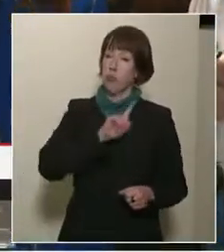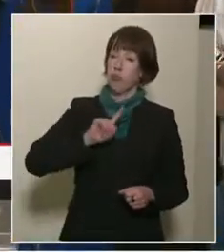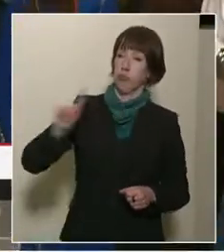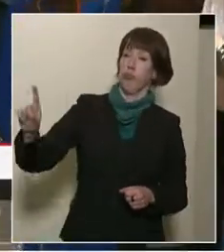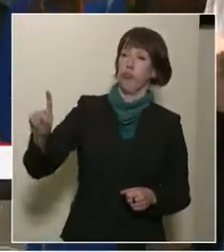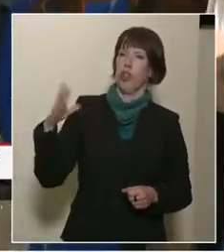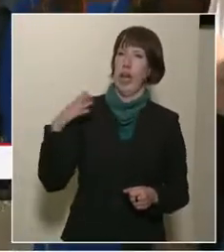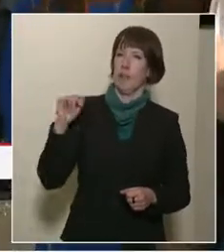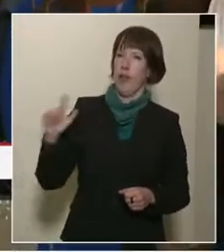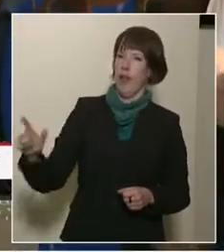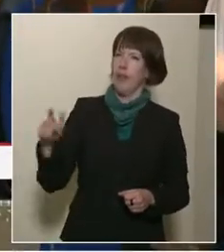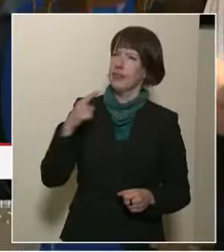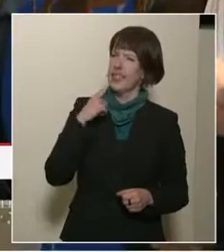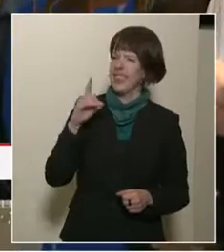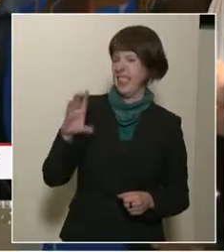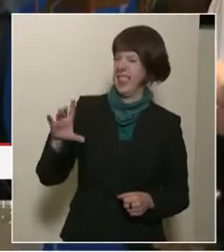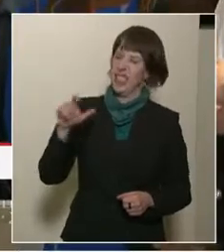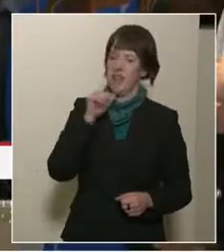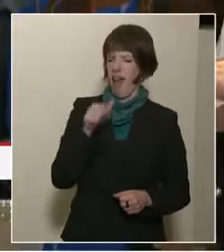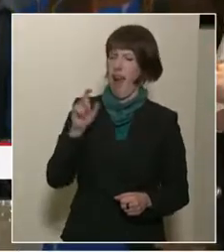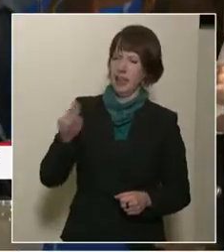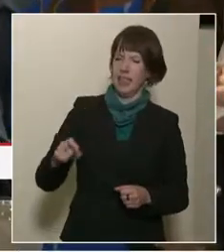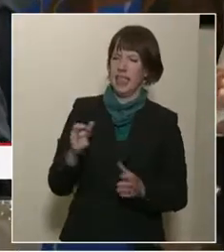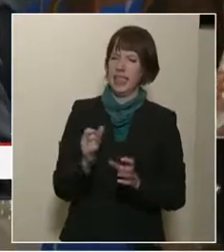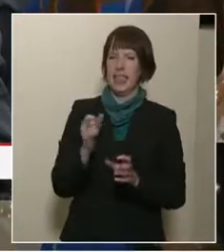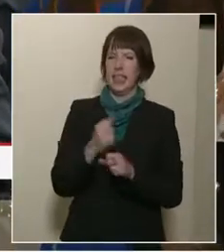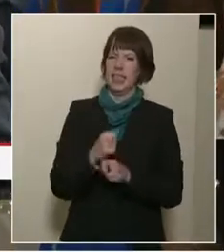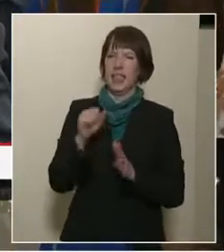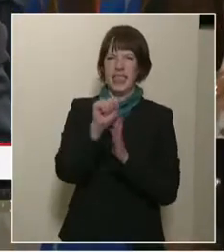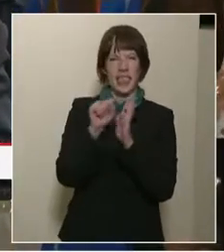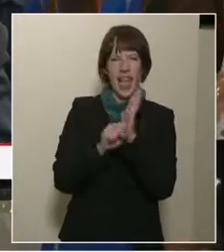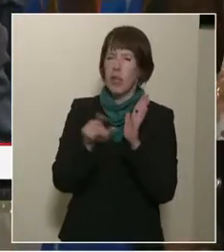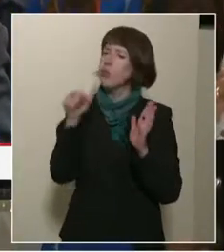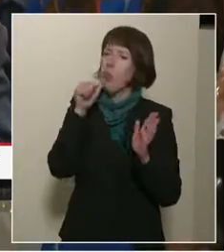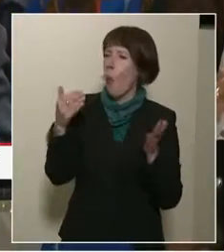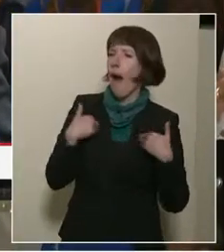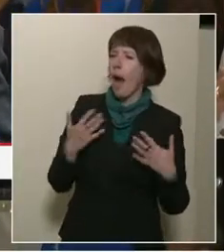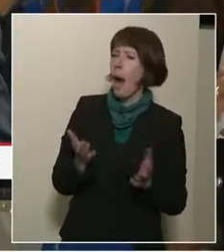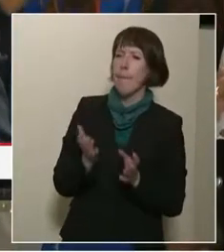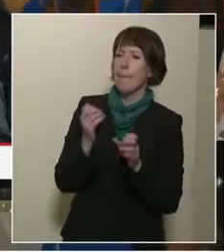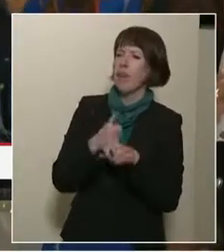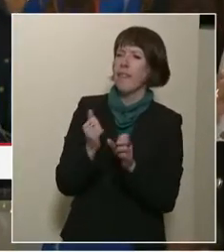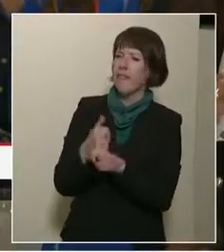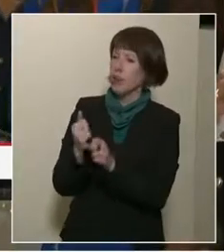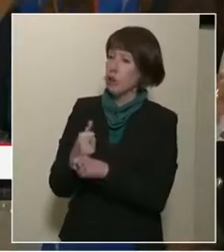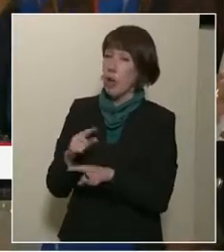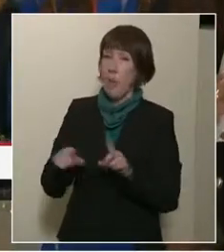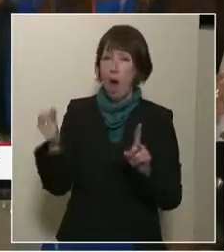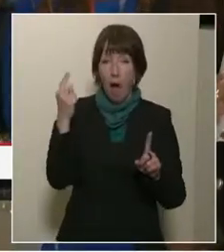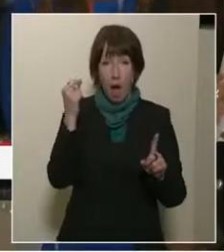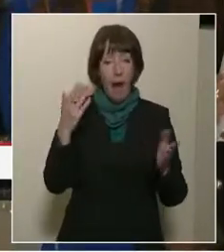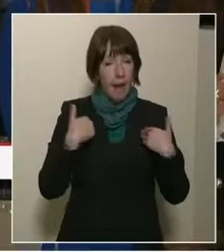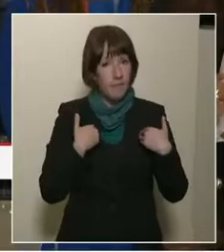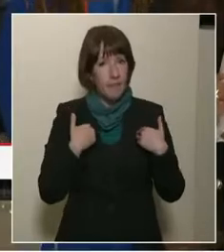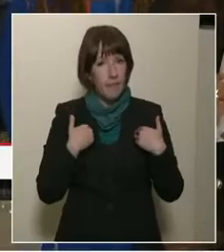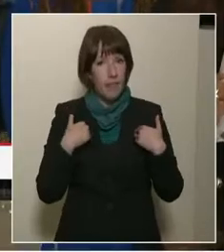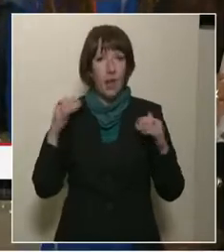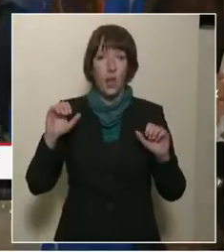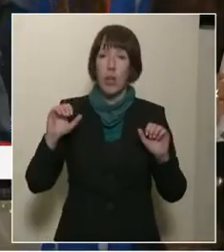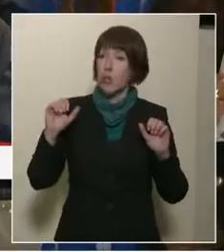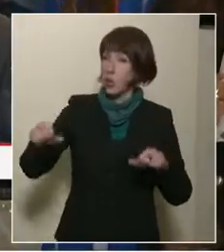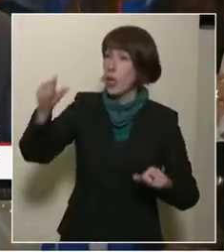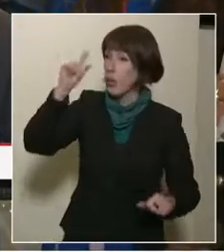know, DC shouldn't be a state. You don't have any manufacturing. And we actually do have manufacturing. You could boo for that. That's